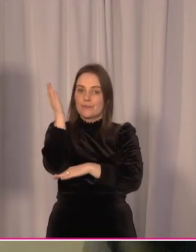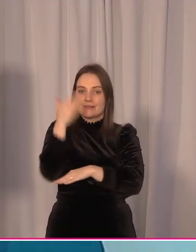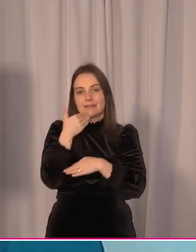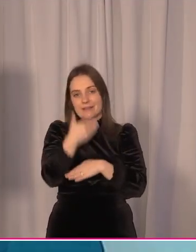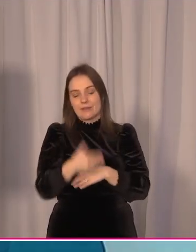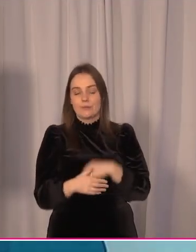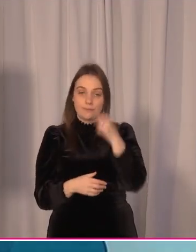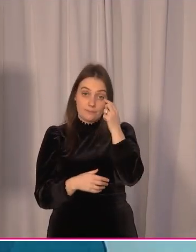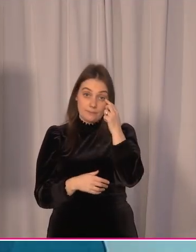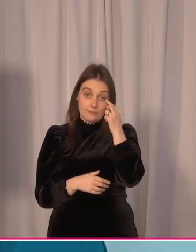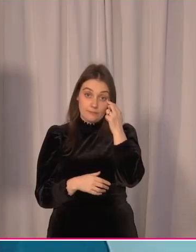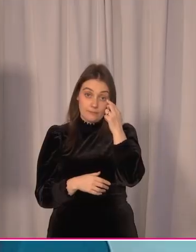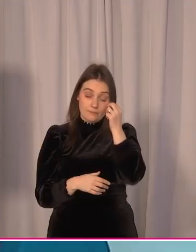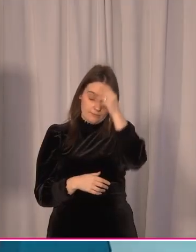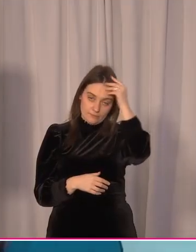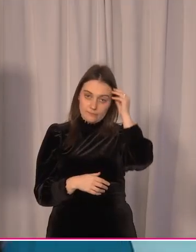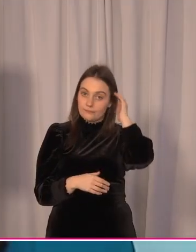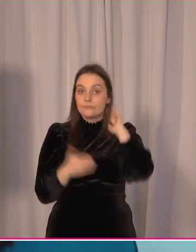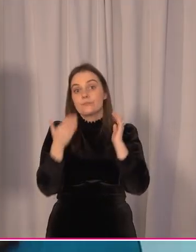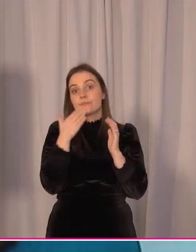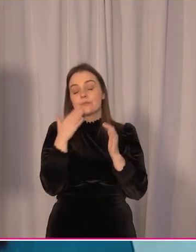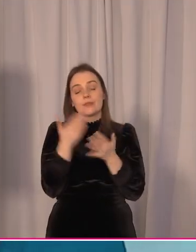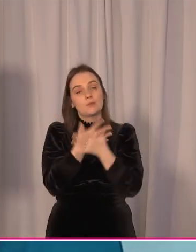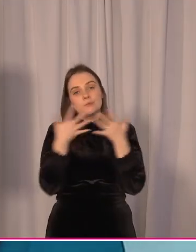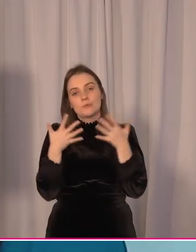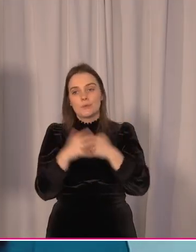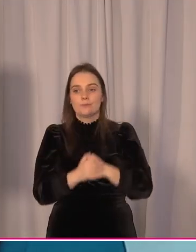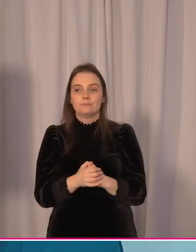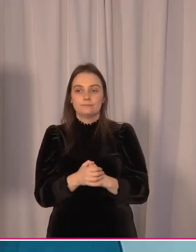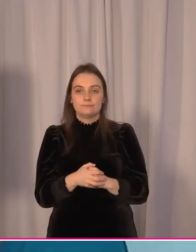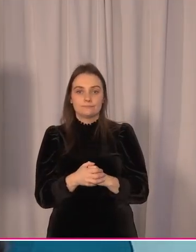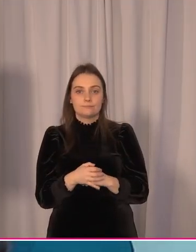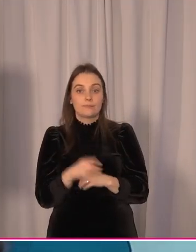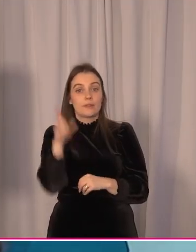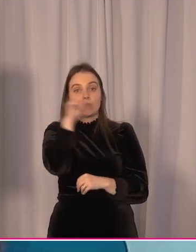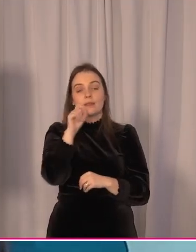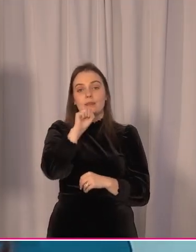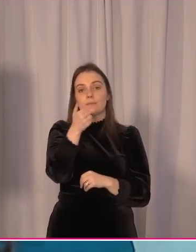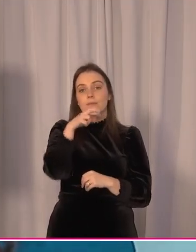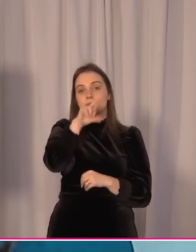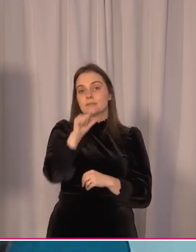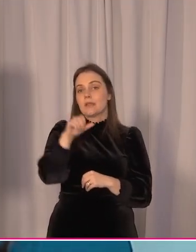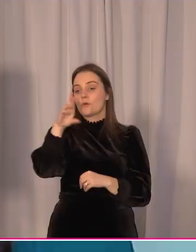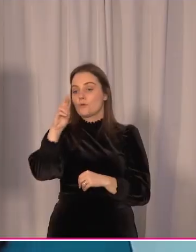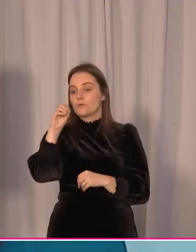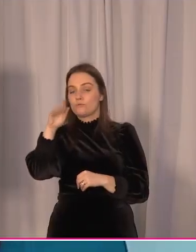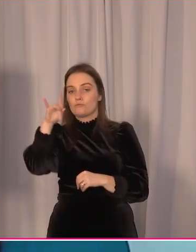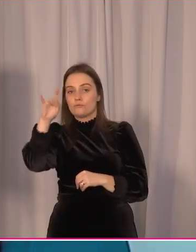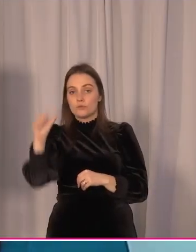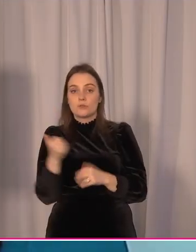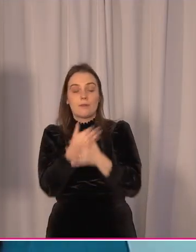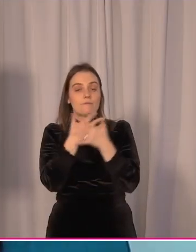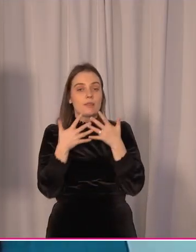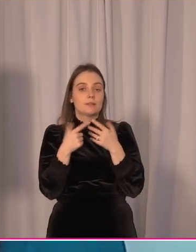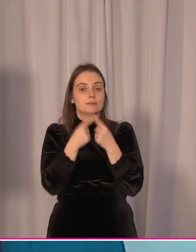you. Thank you so much. I'm Sara Rocha. I'm autistic. I have multiple